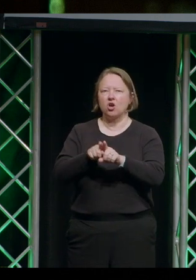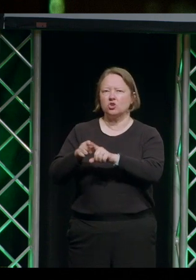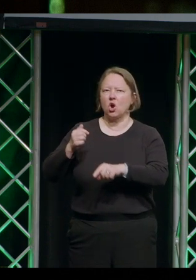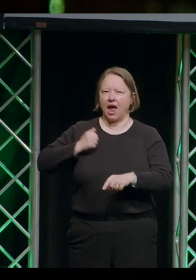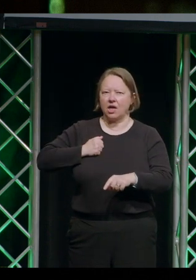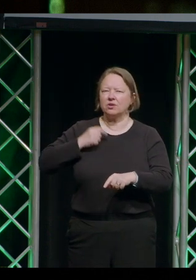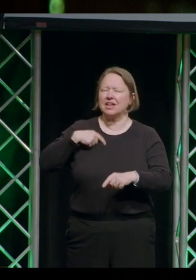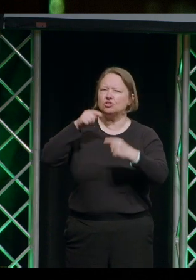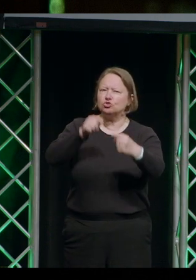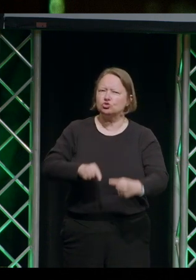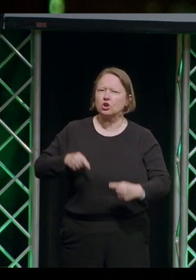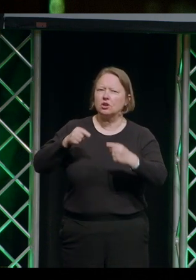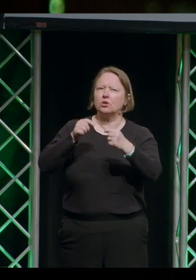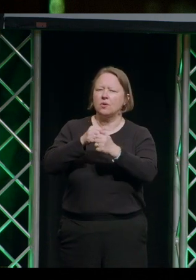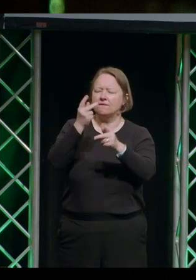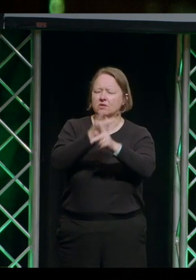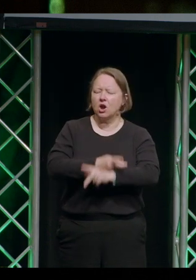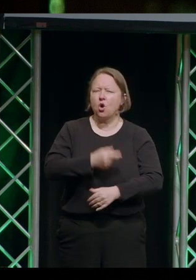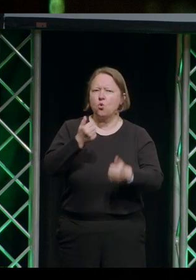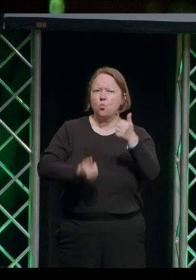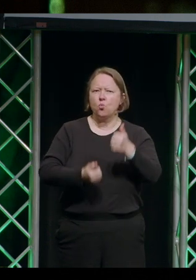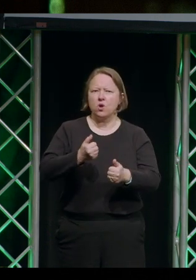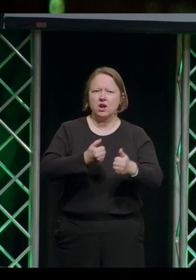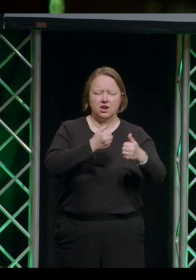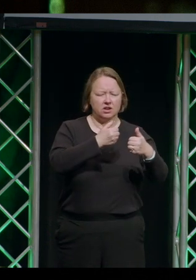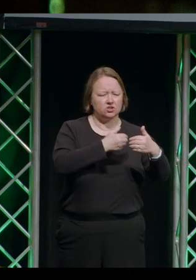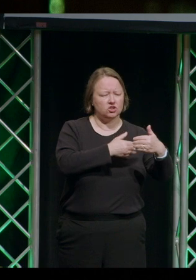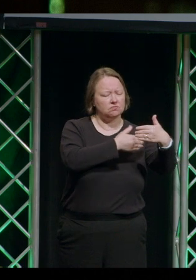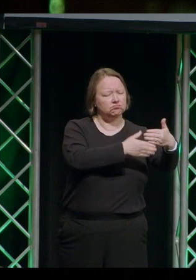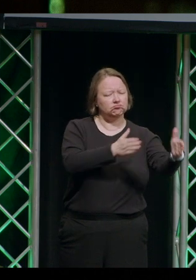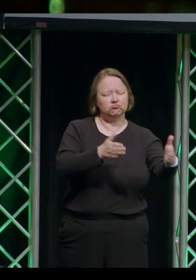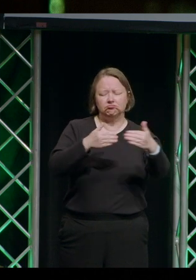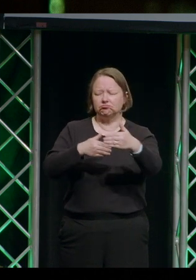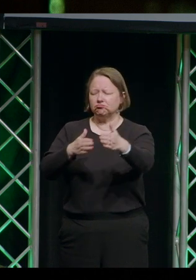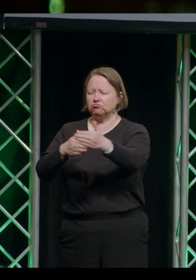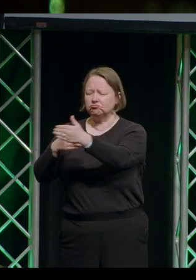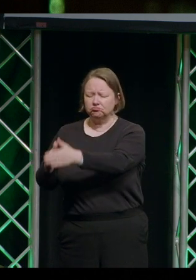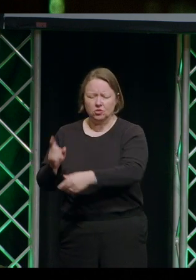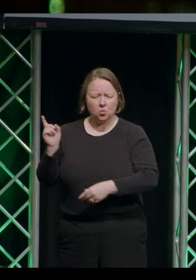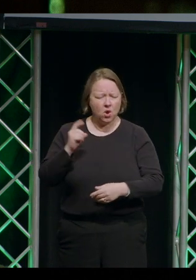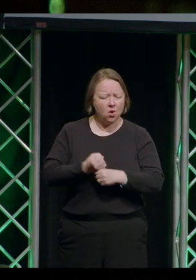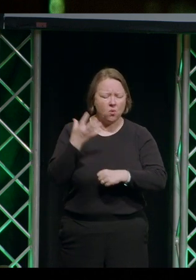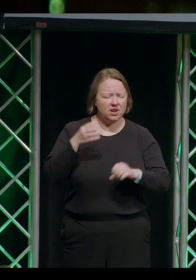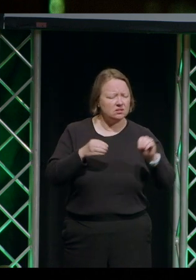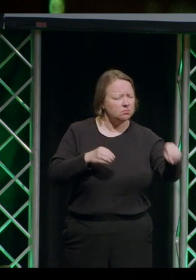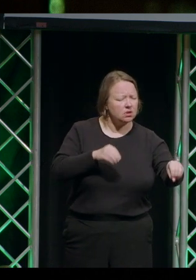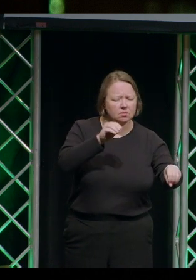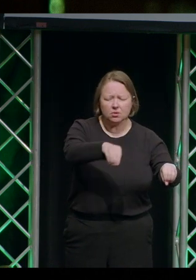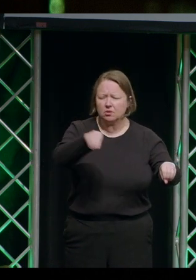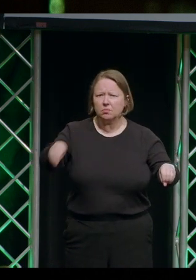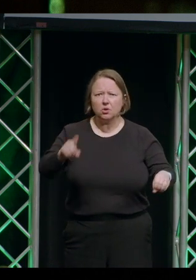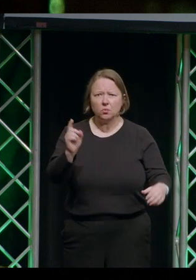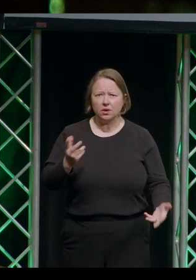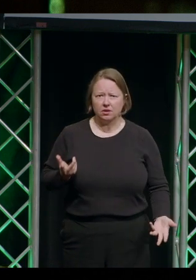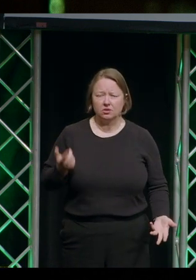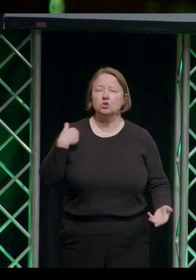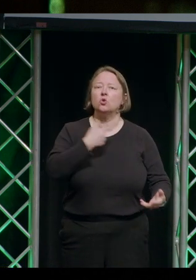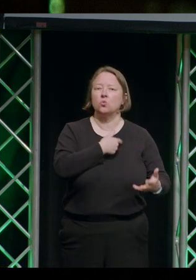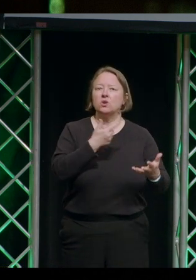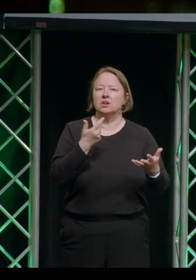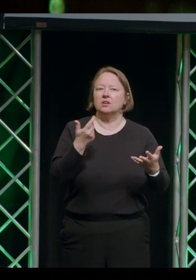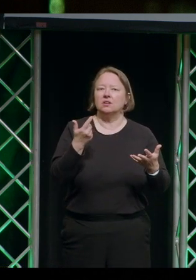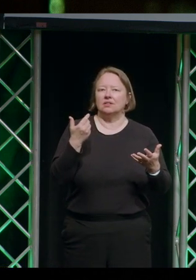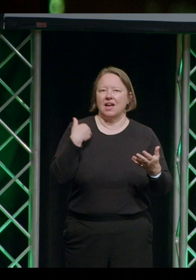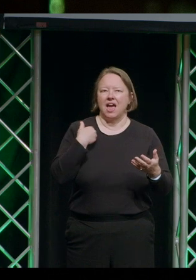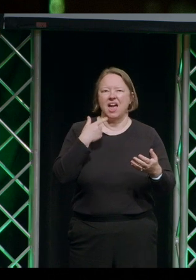often struggle with figuring out which bin, waste, compost, recycling, to put their waste in. So we